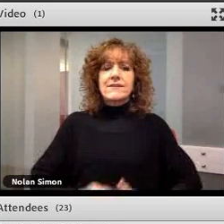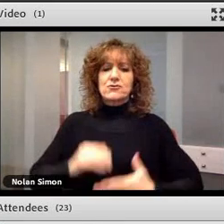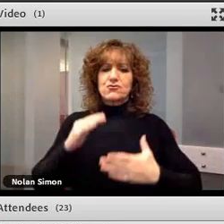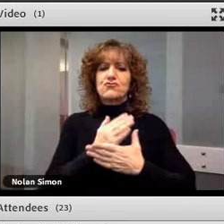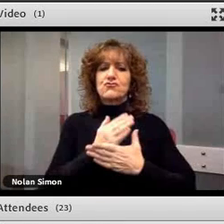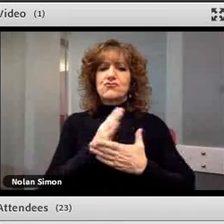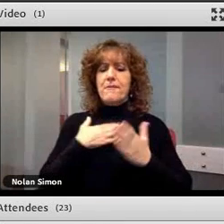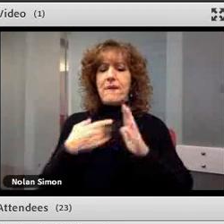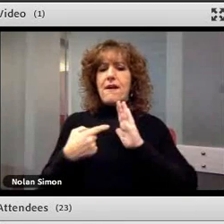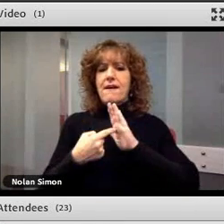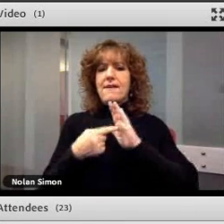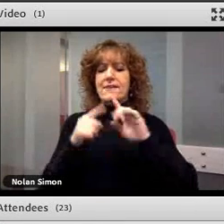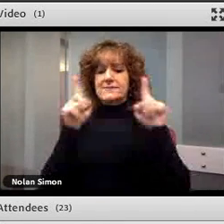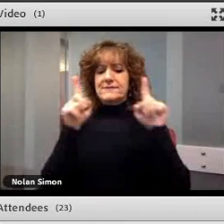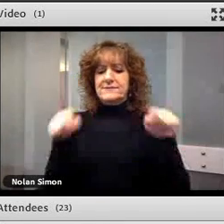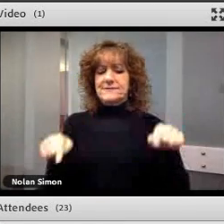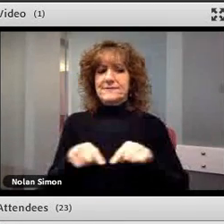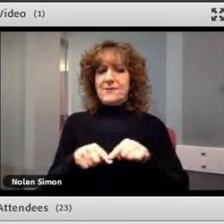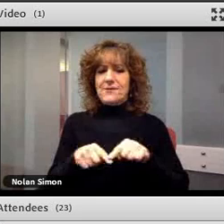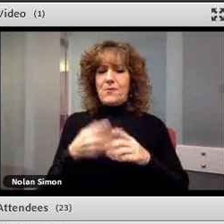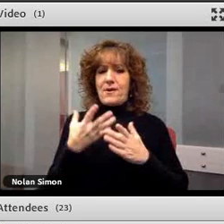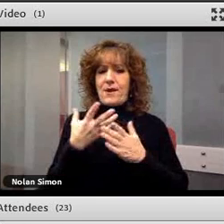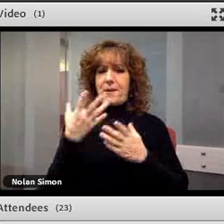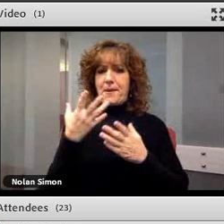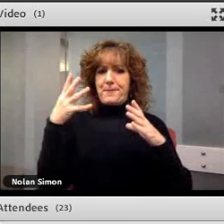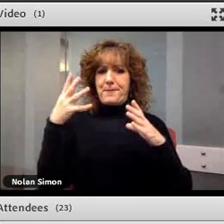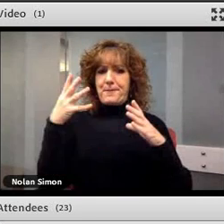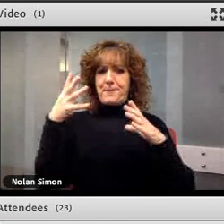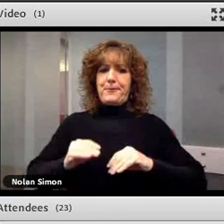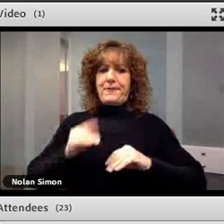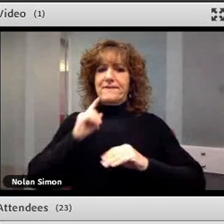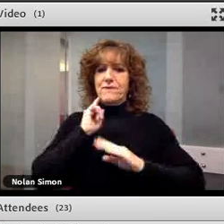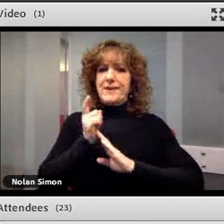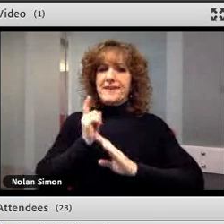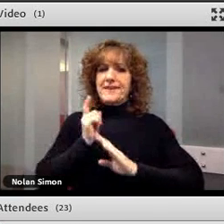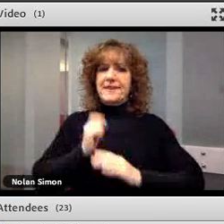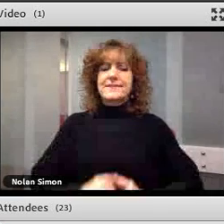screen. We lost you for a minute.